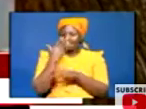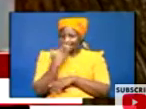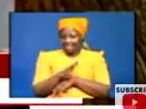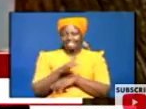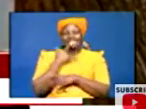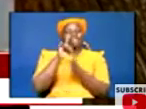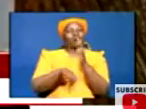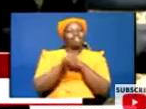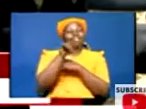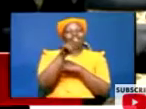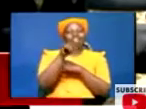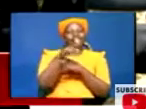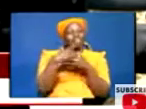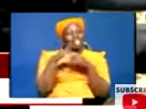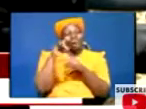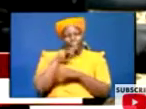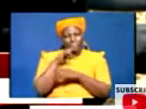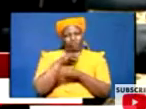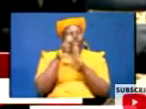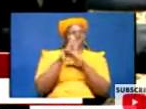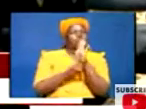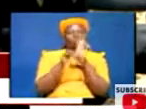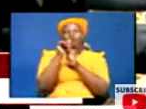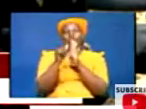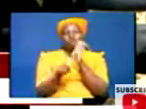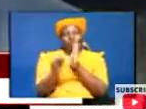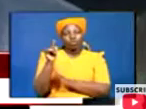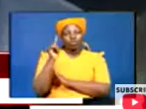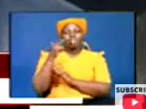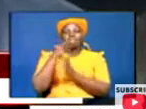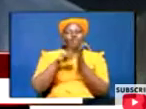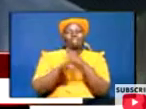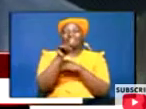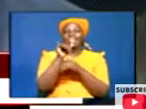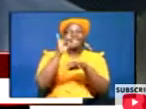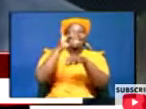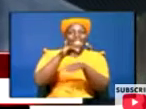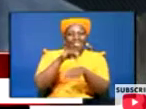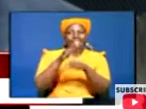law, LSK President notes it undermines the fight against corruption and crime. If